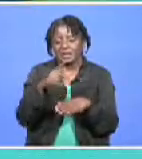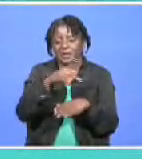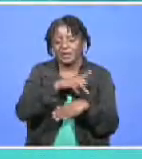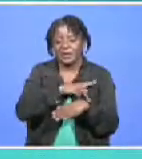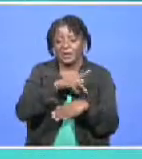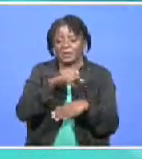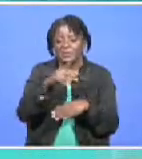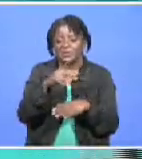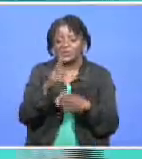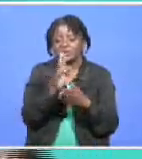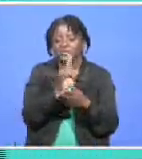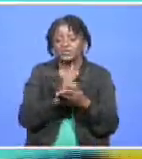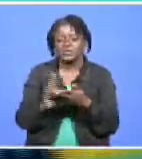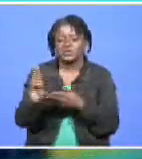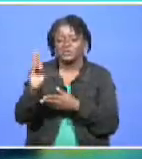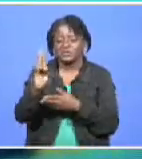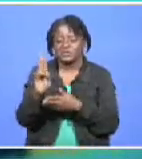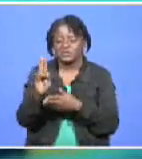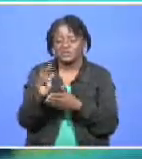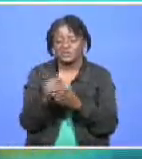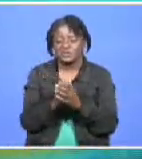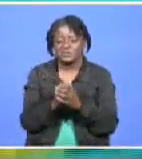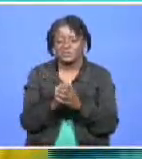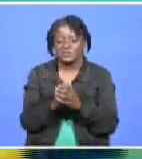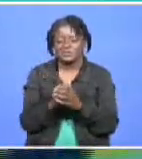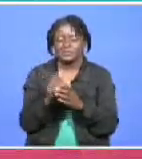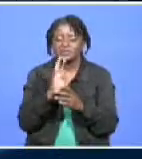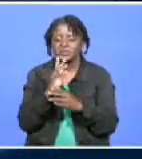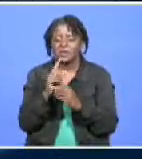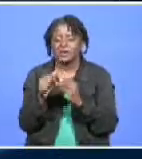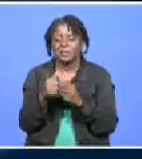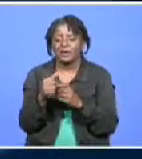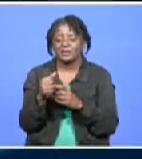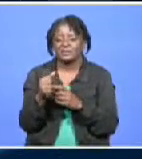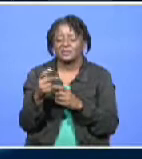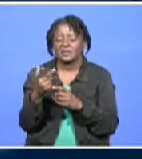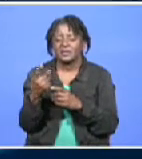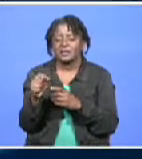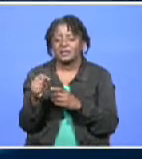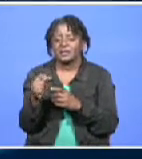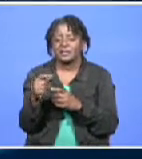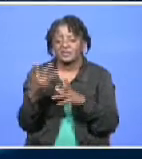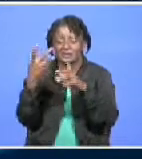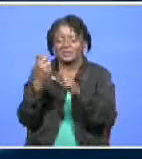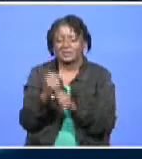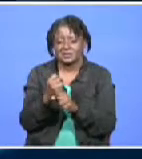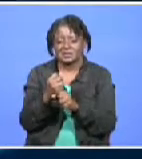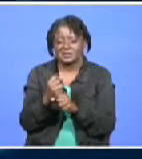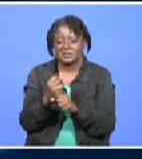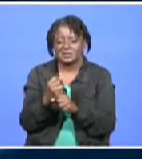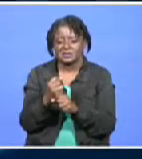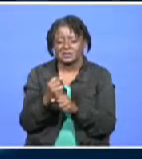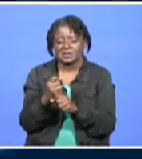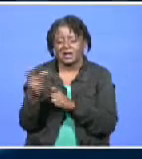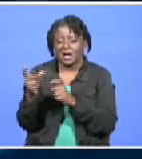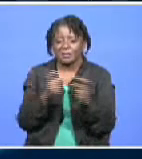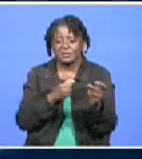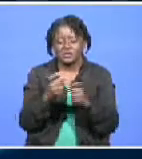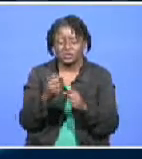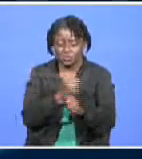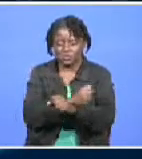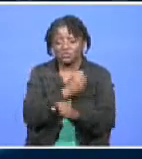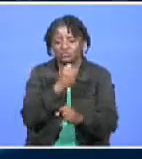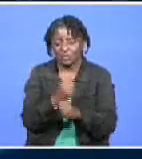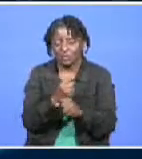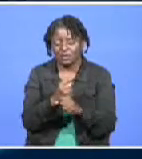event. Devontae spoke to the ZNS Total Sports team about the feat. So competition was really tight going into that meet, but